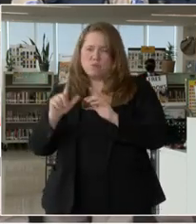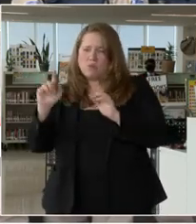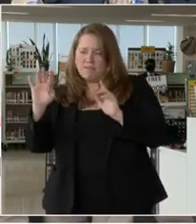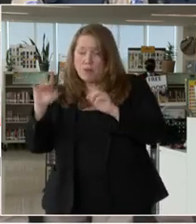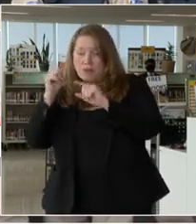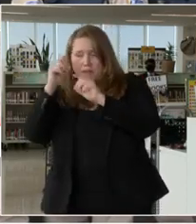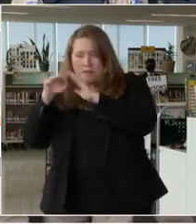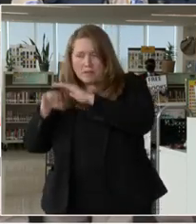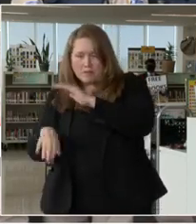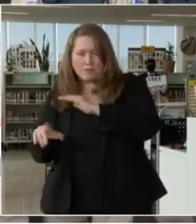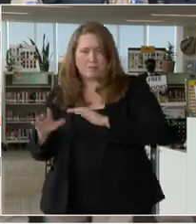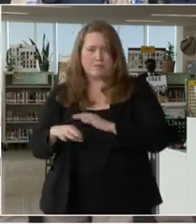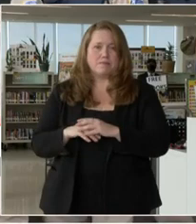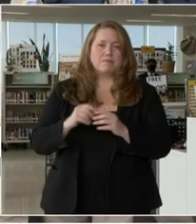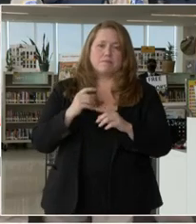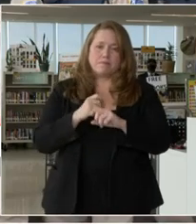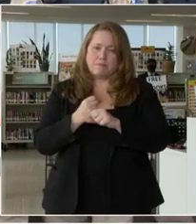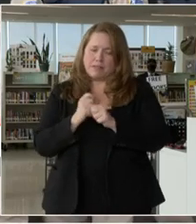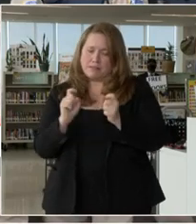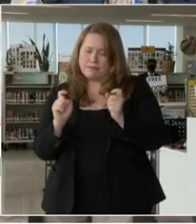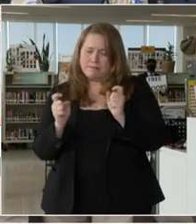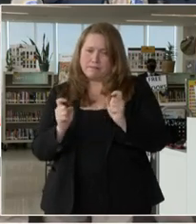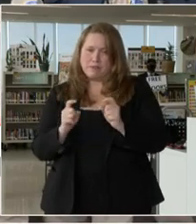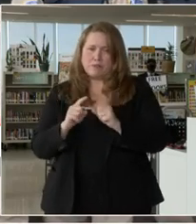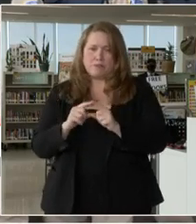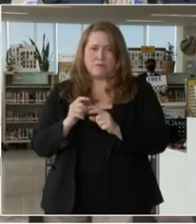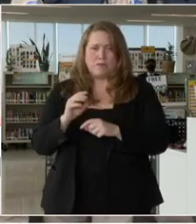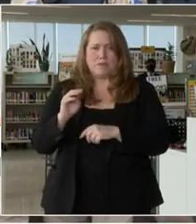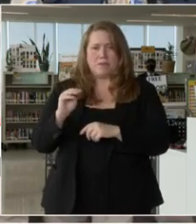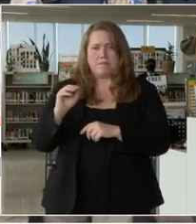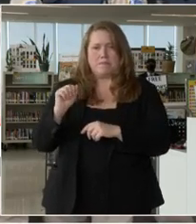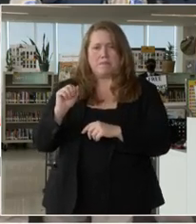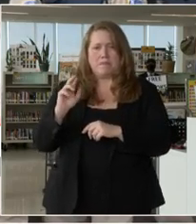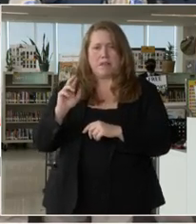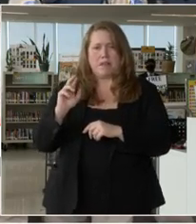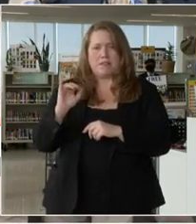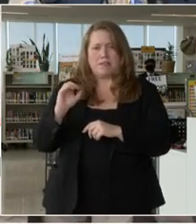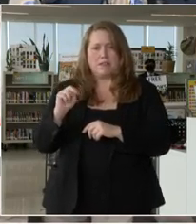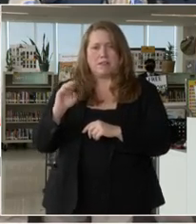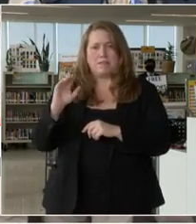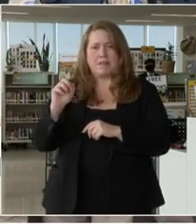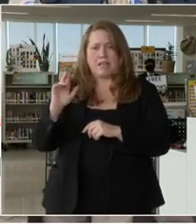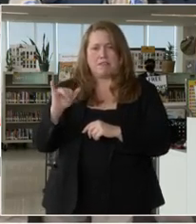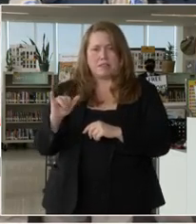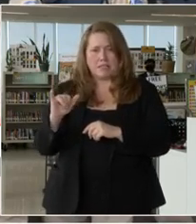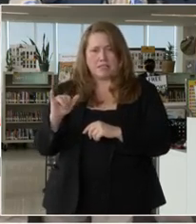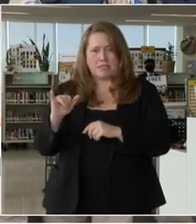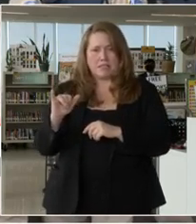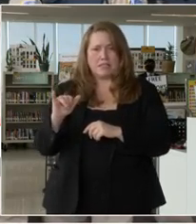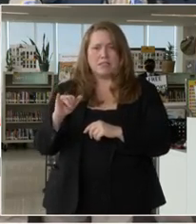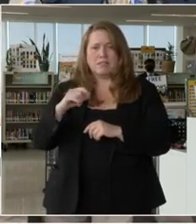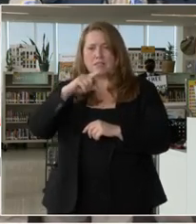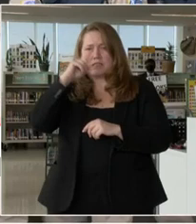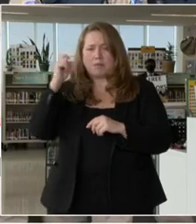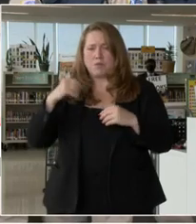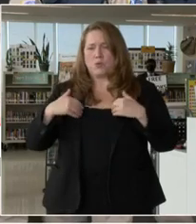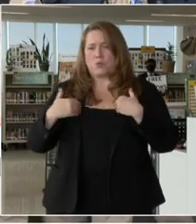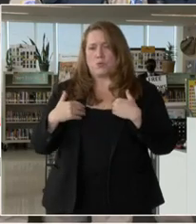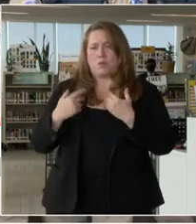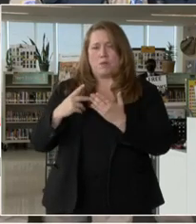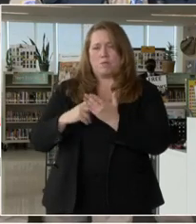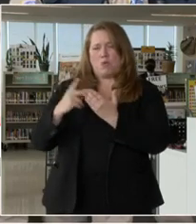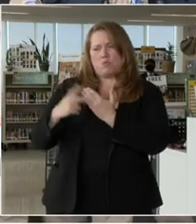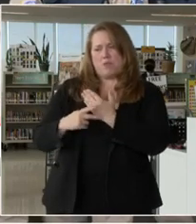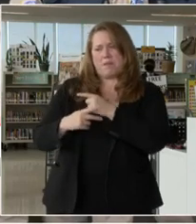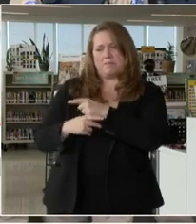similar to the change that I made to the Marion Barry Summer Youth Employment Program. We also increased